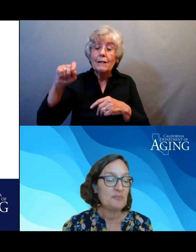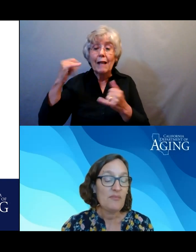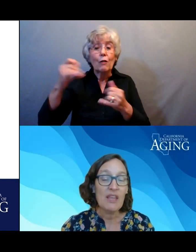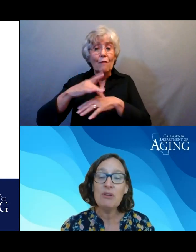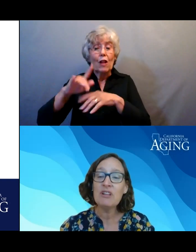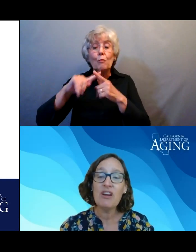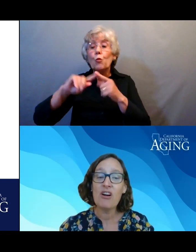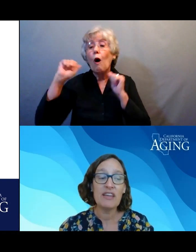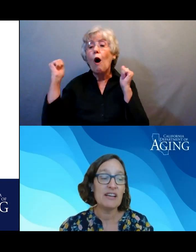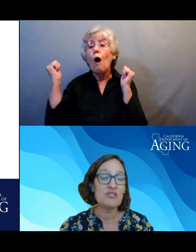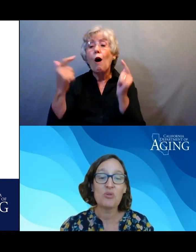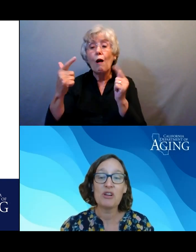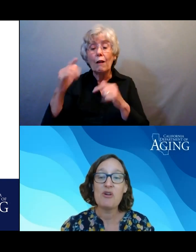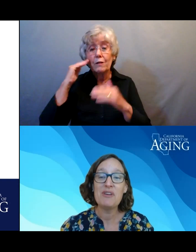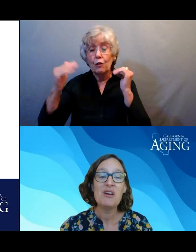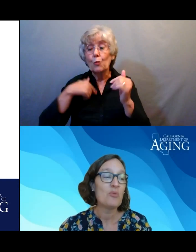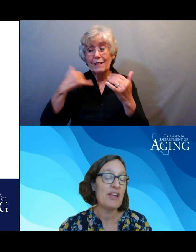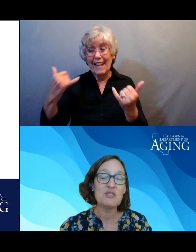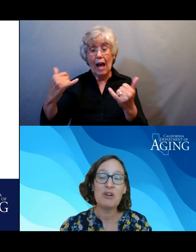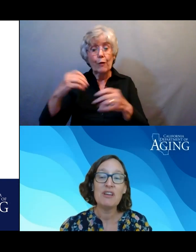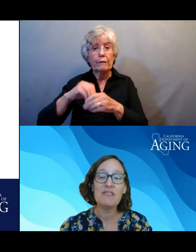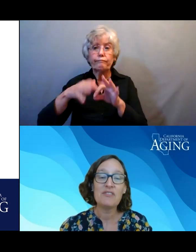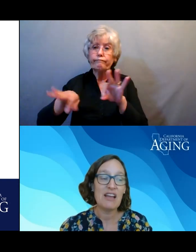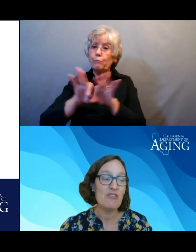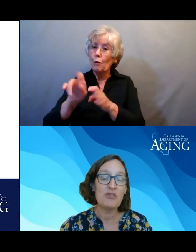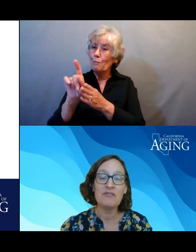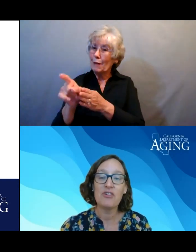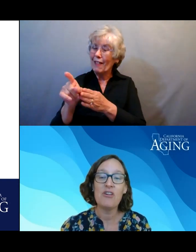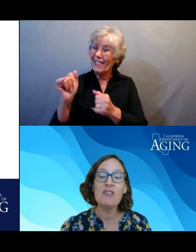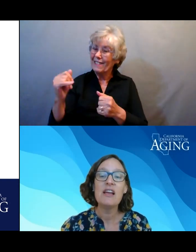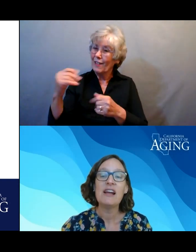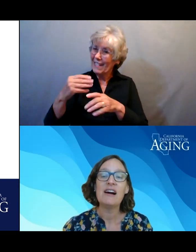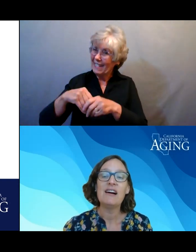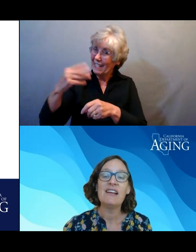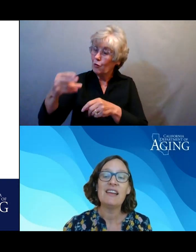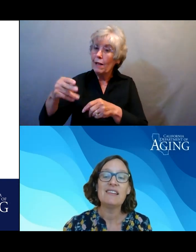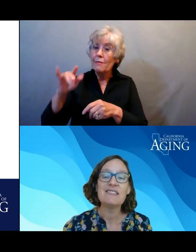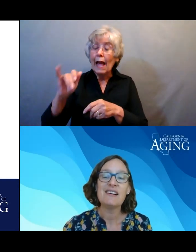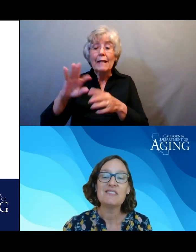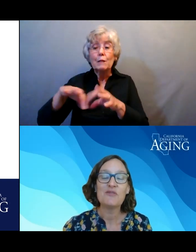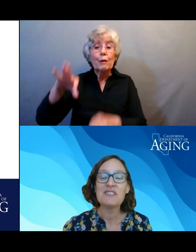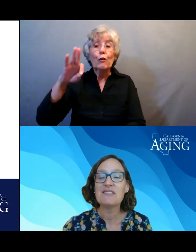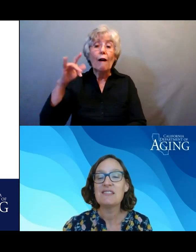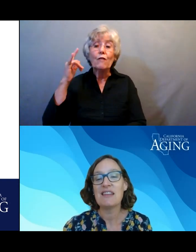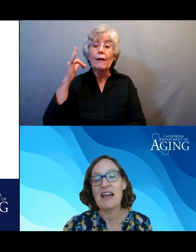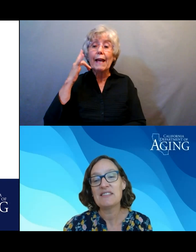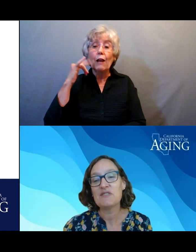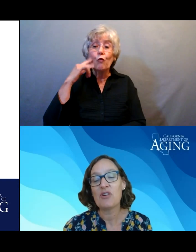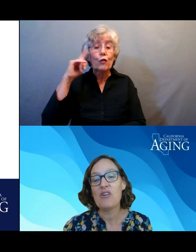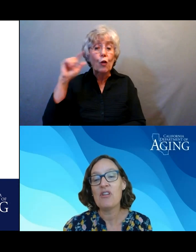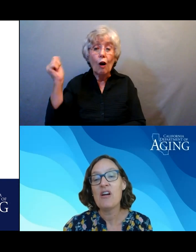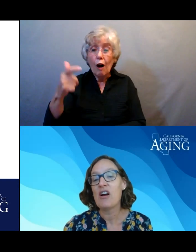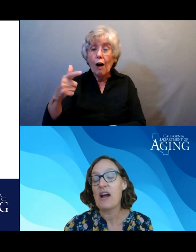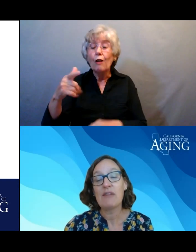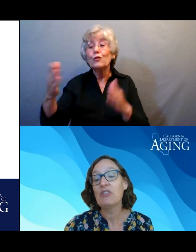adults. And we really are at a historic moment where that spirit of California for all and services and access